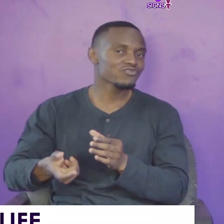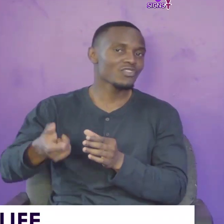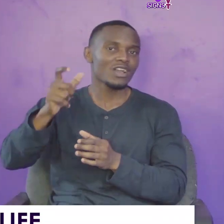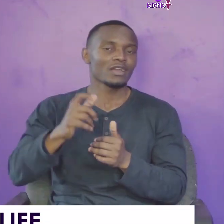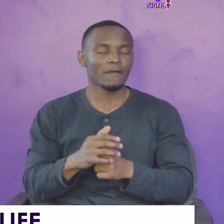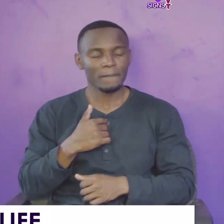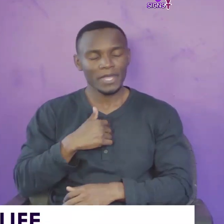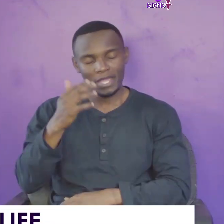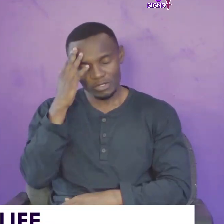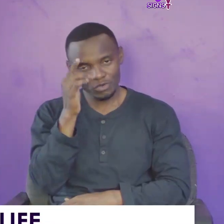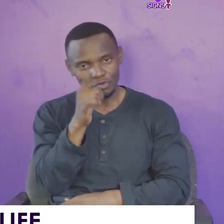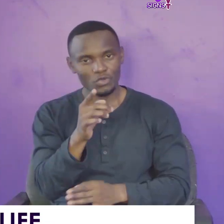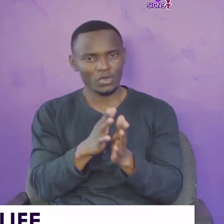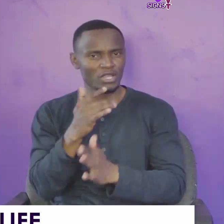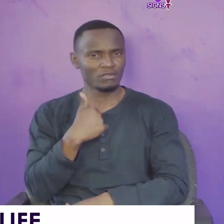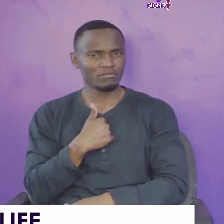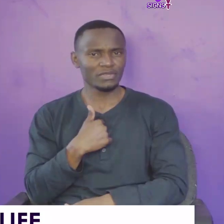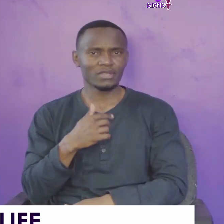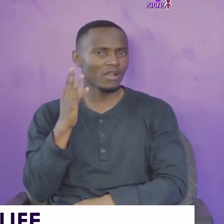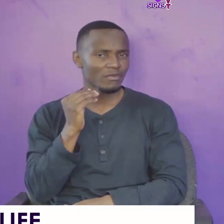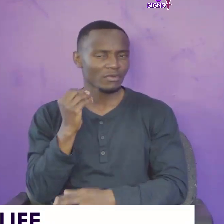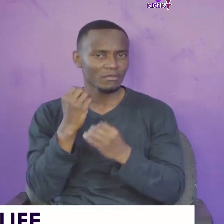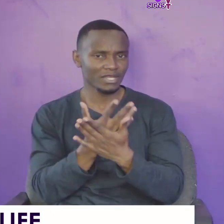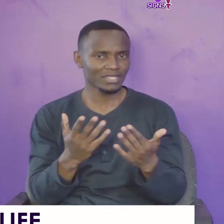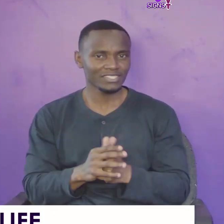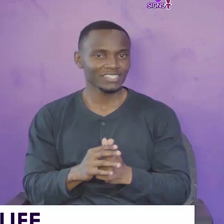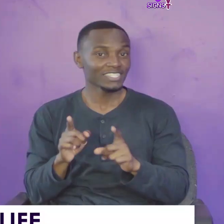have been through stories. By the way, that story of the crocodile.